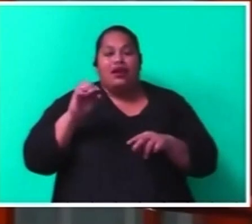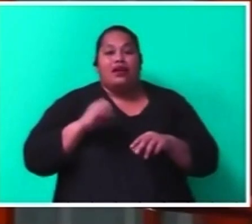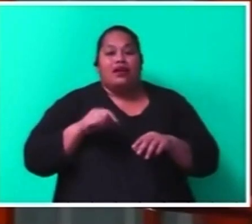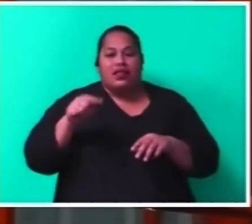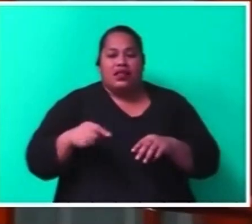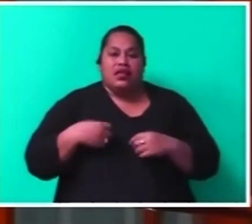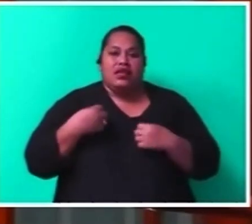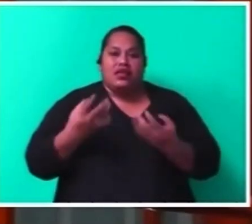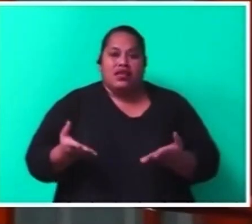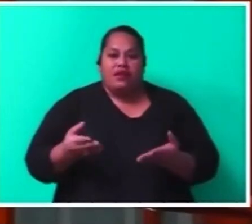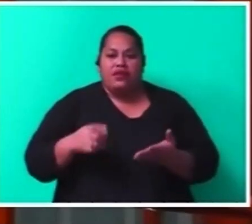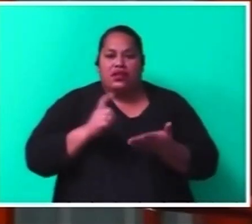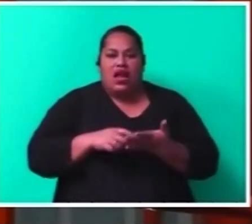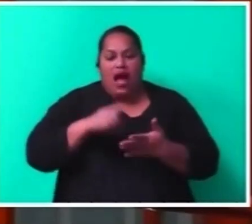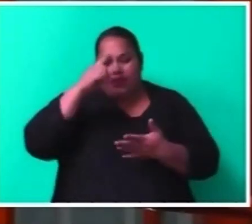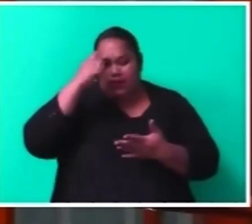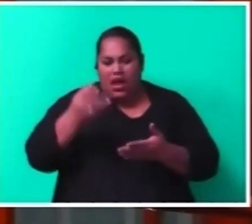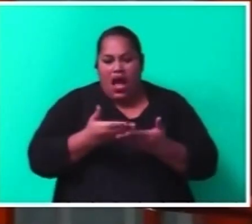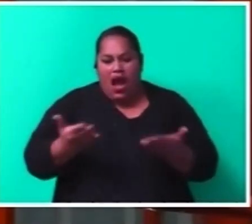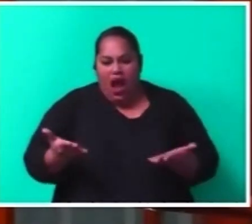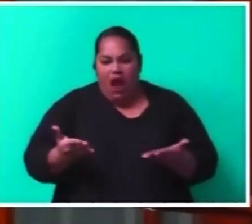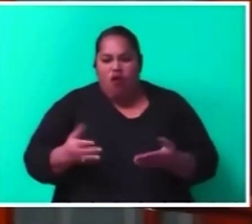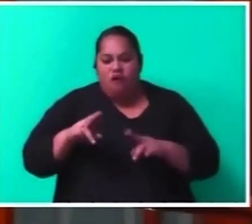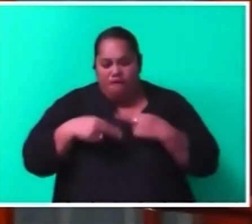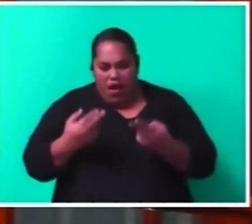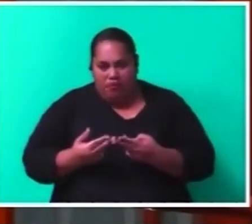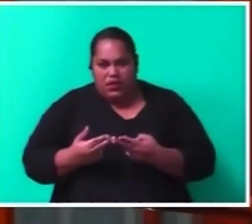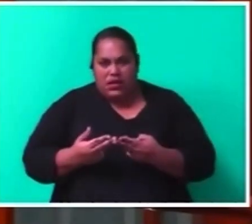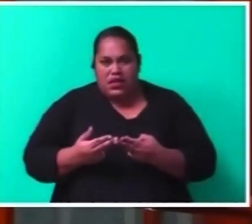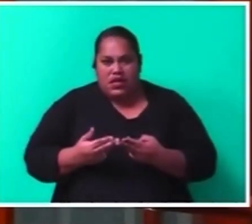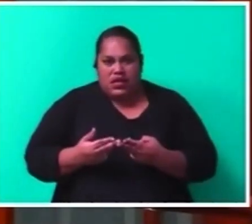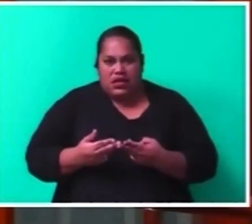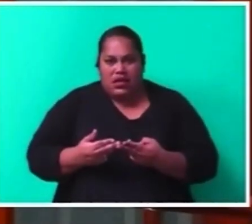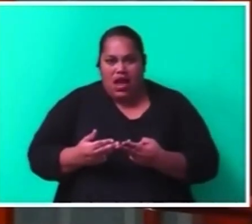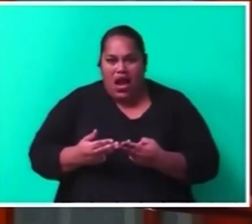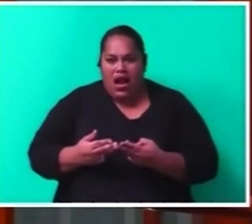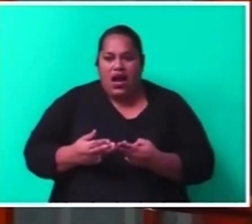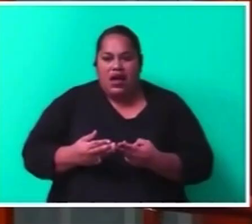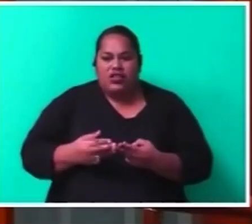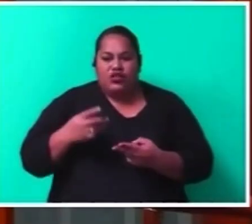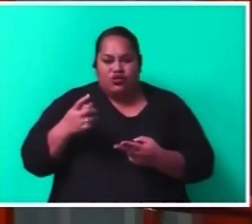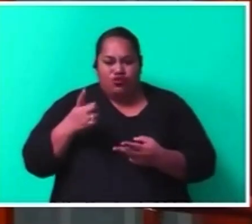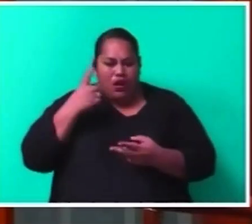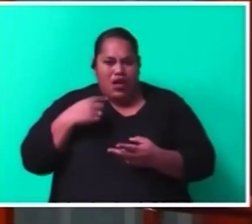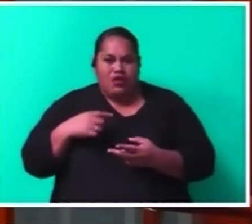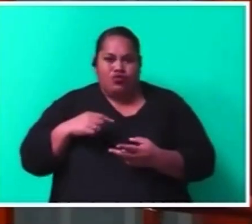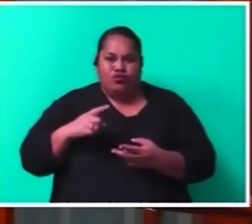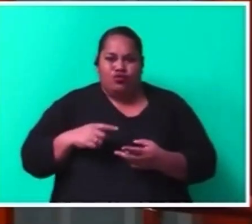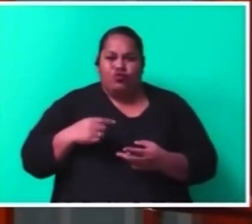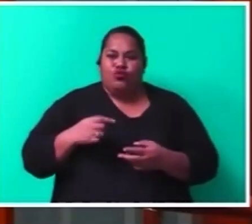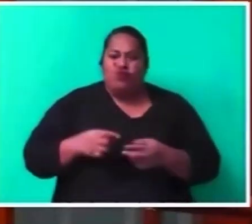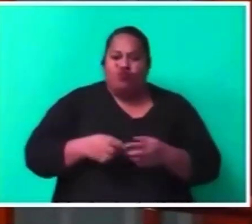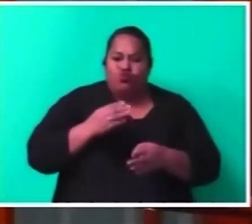information needed to understand how our families are coping with the cost of living. The HIS, conducted every